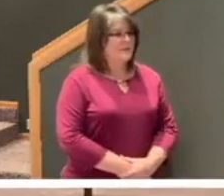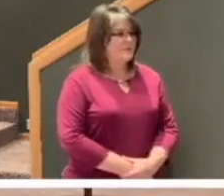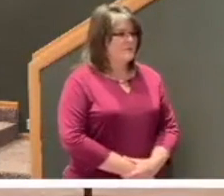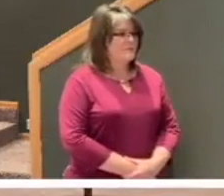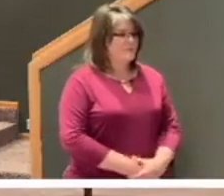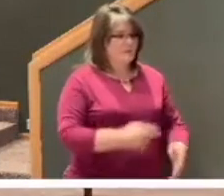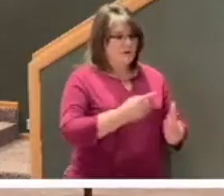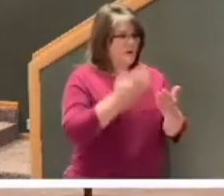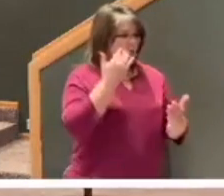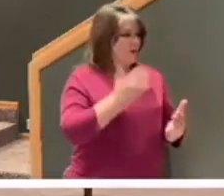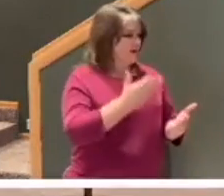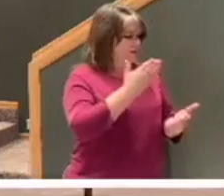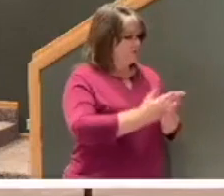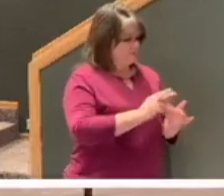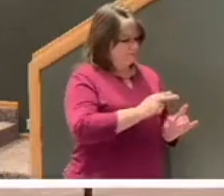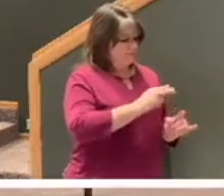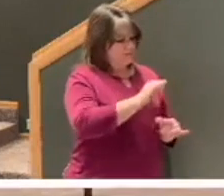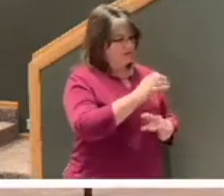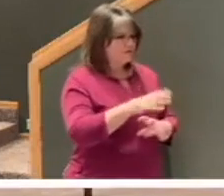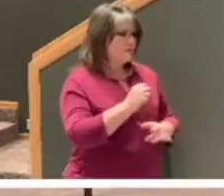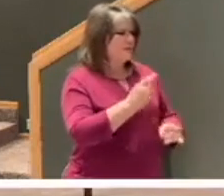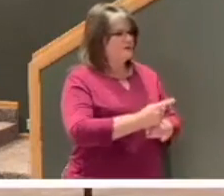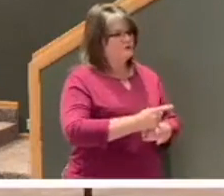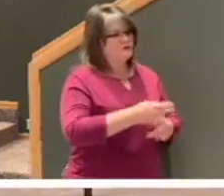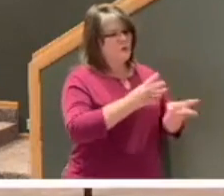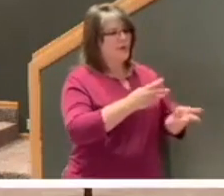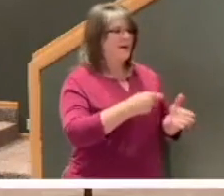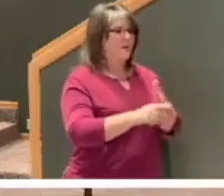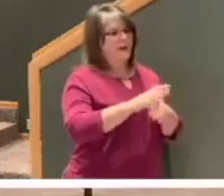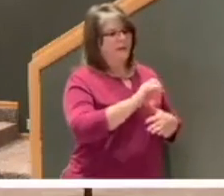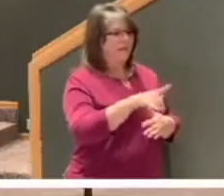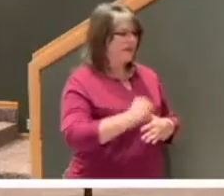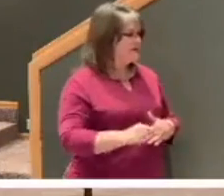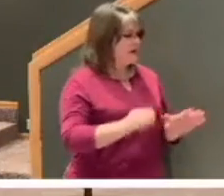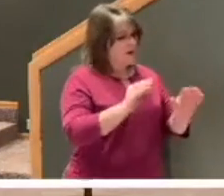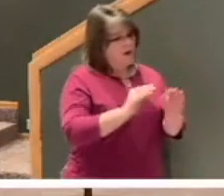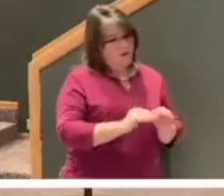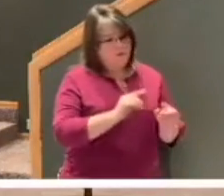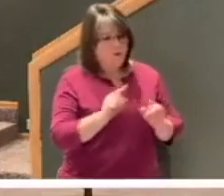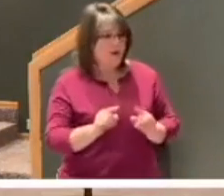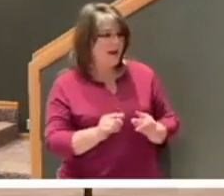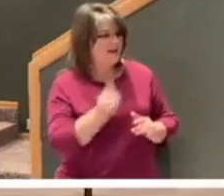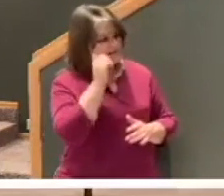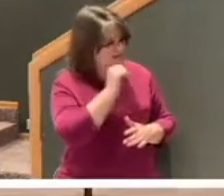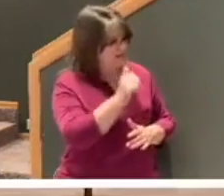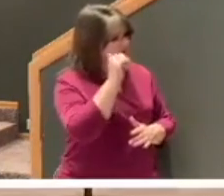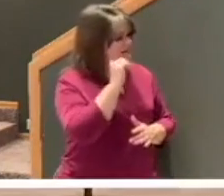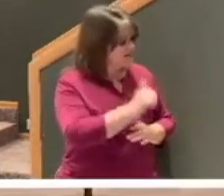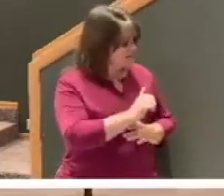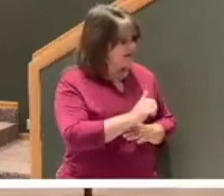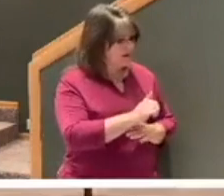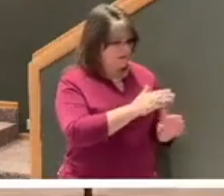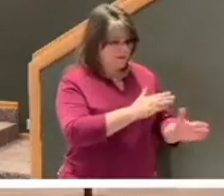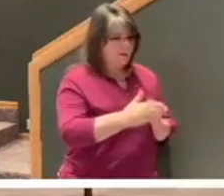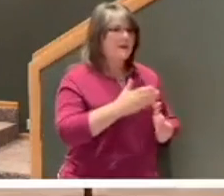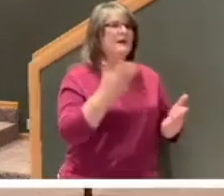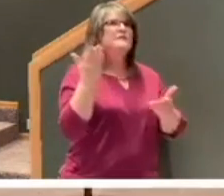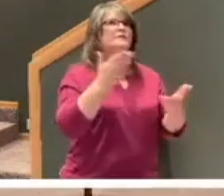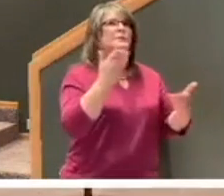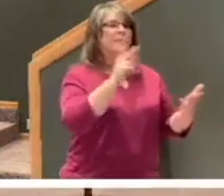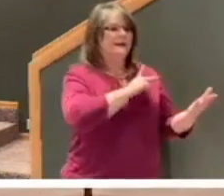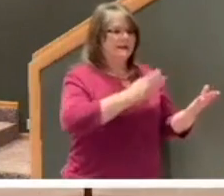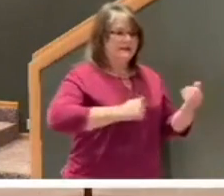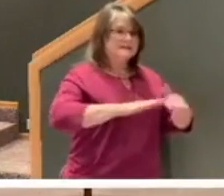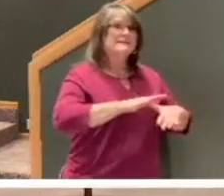What if we stopped viewing our jobs as just a way to pay bills and more as a daily assignment to bring his kingdom and where